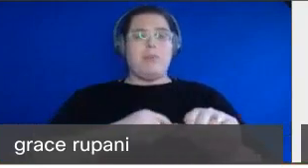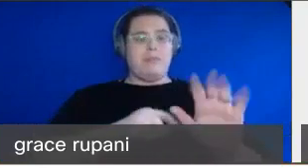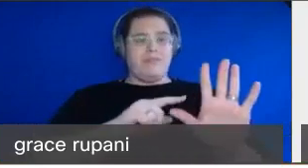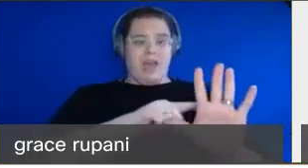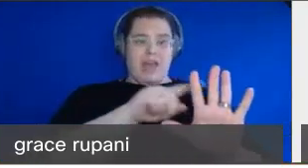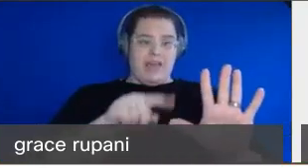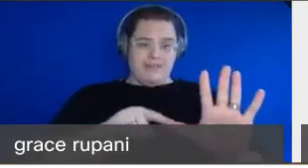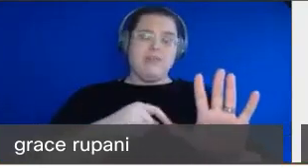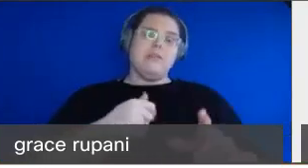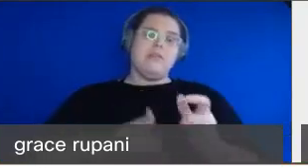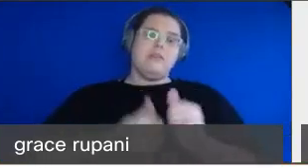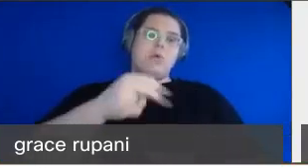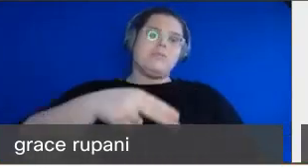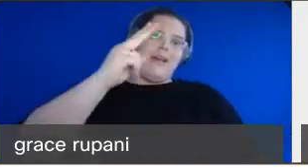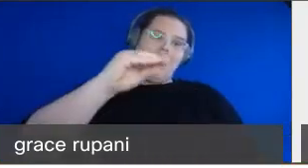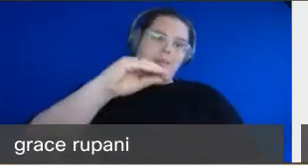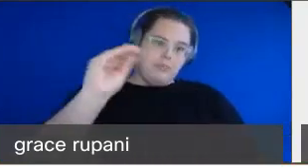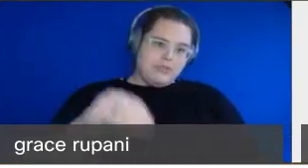highest of all of those that we have at